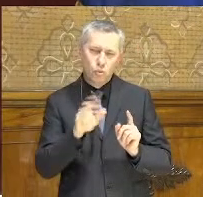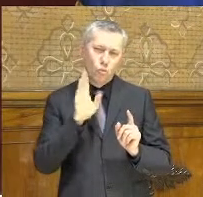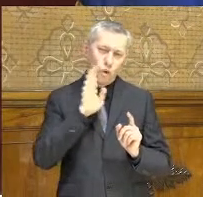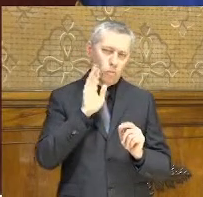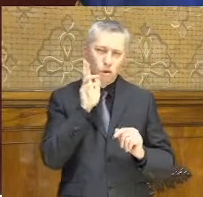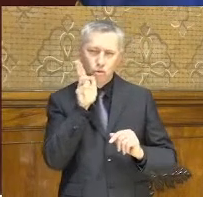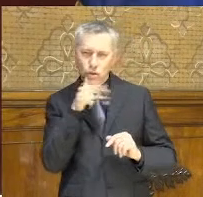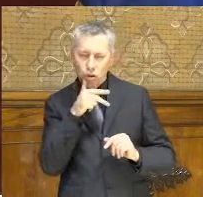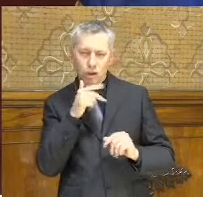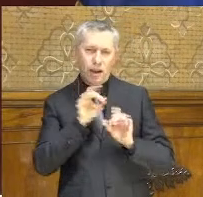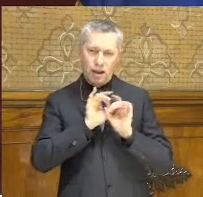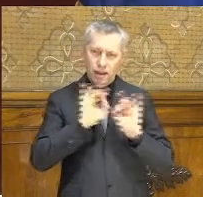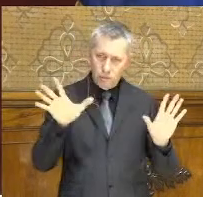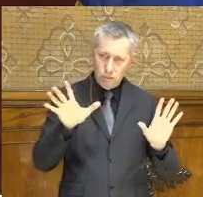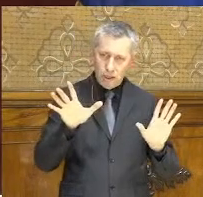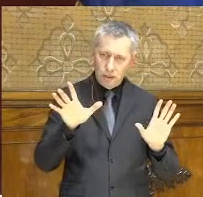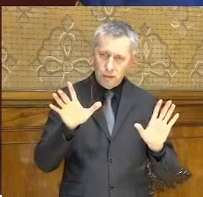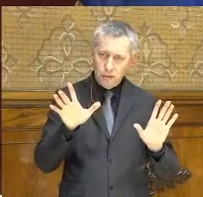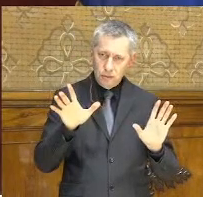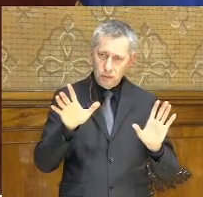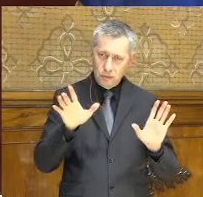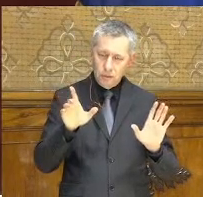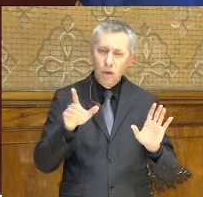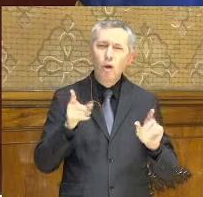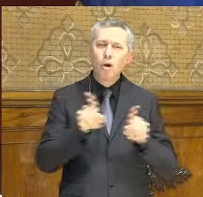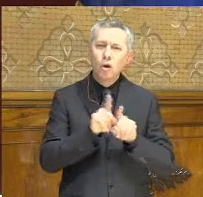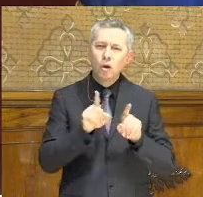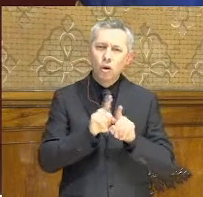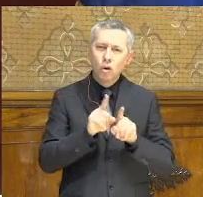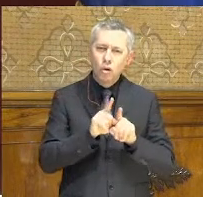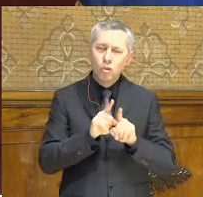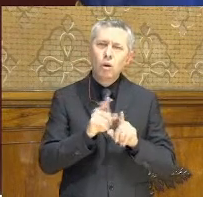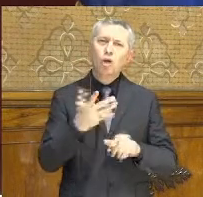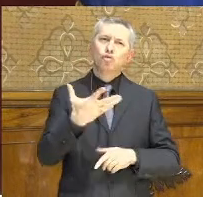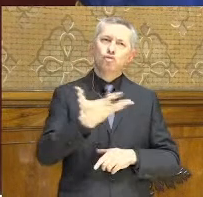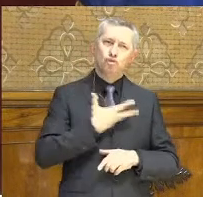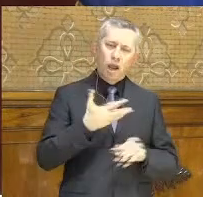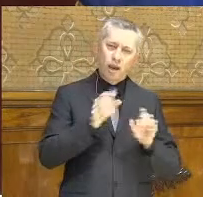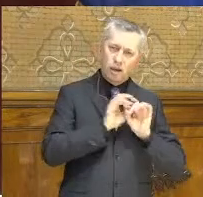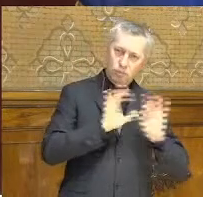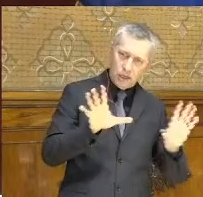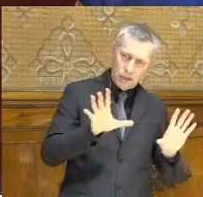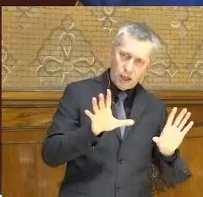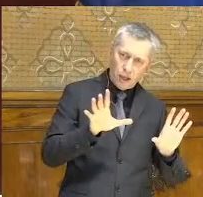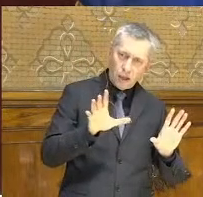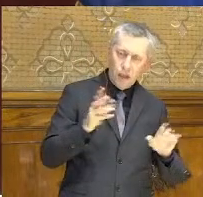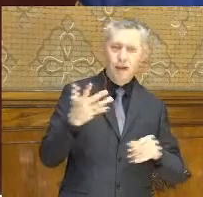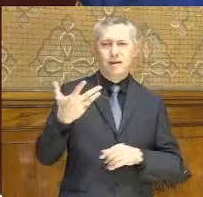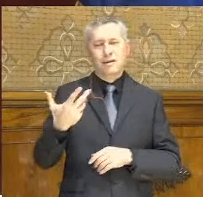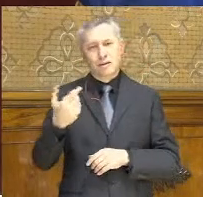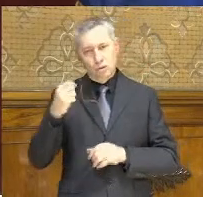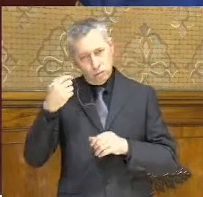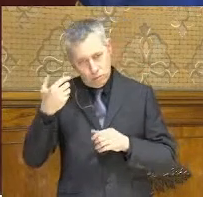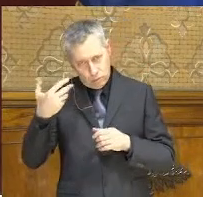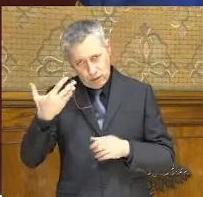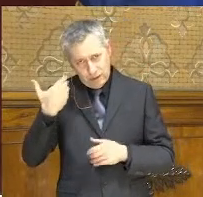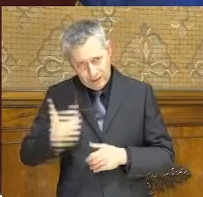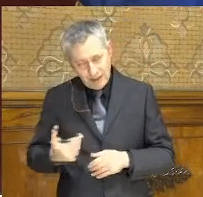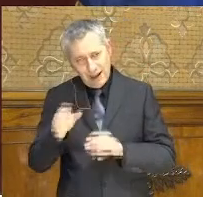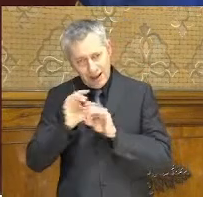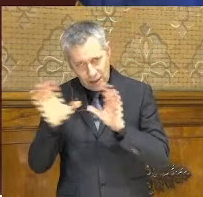free as distinguished from possessing the gift of freedom, Arendt writes, as long as they